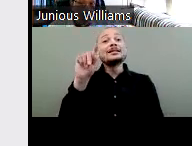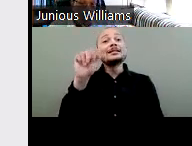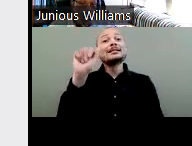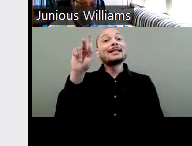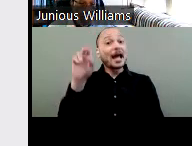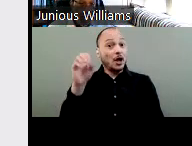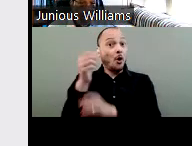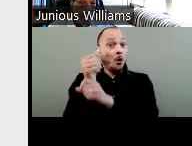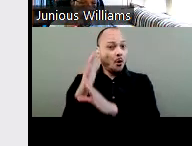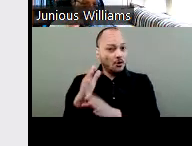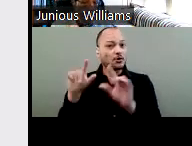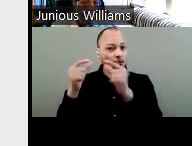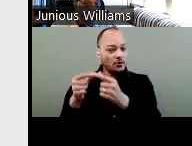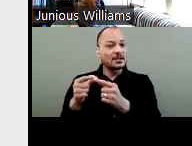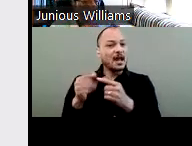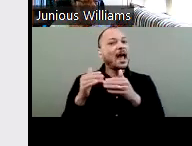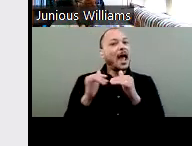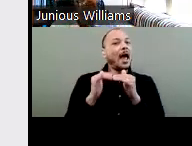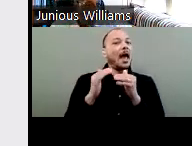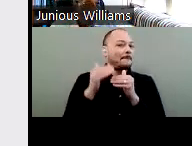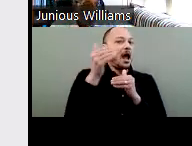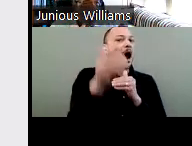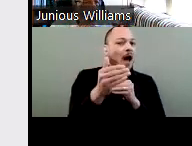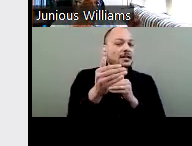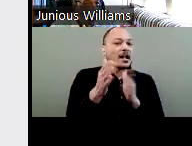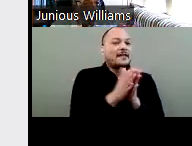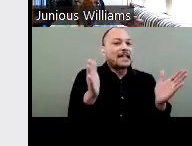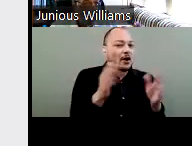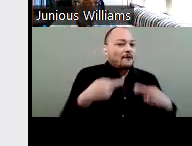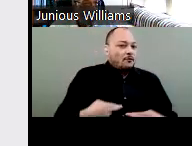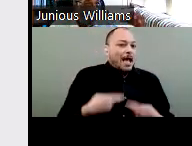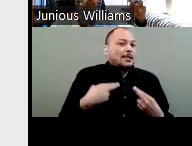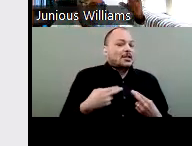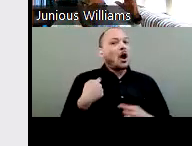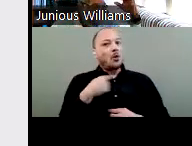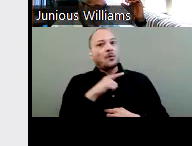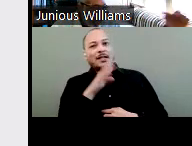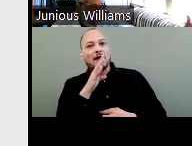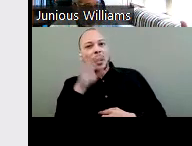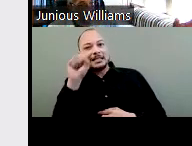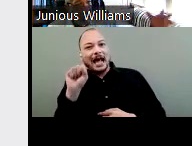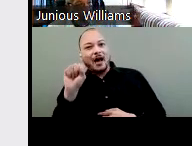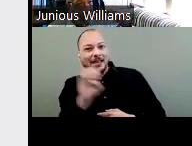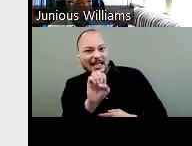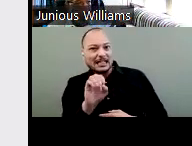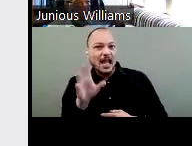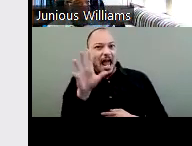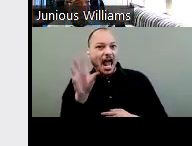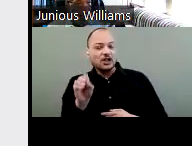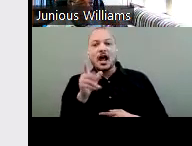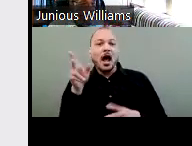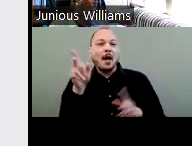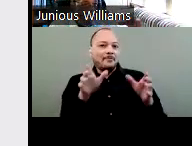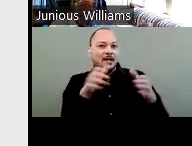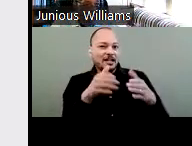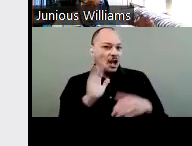and beyond the generics of residents. So are we talking about Southeast Asian populations in our community